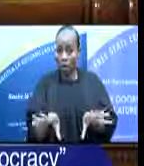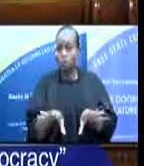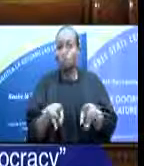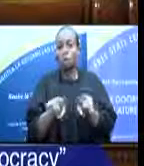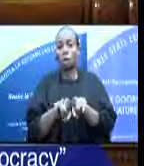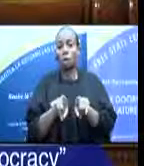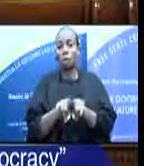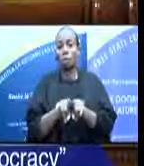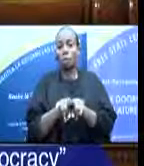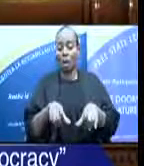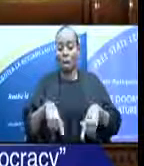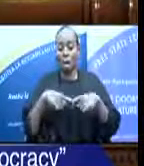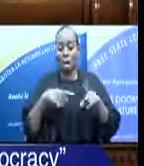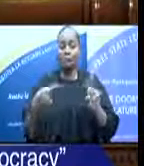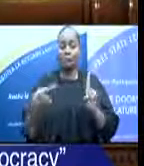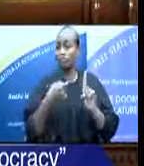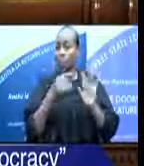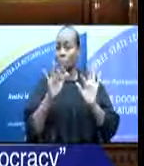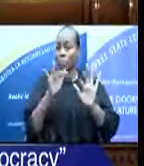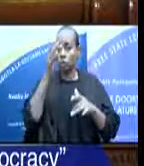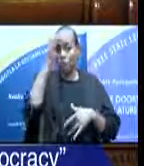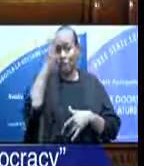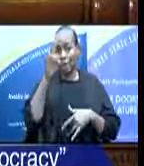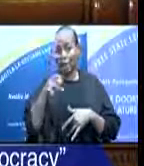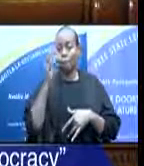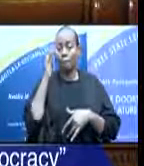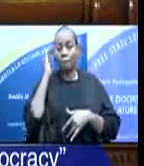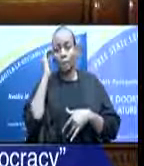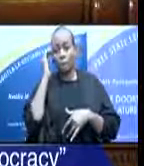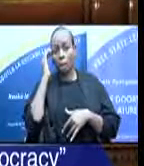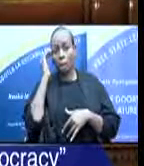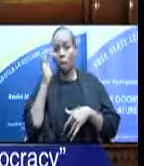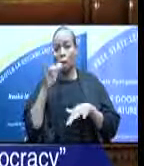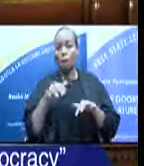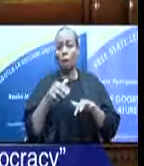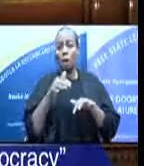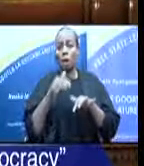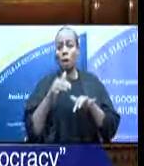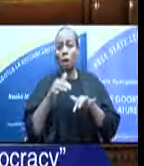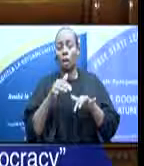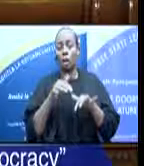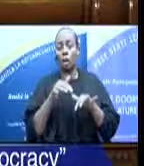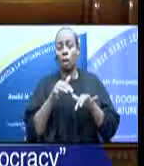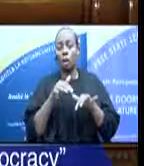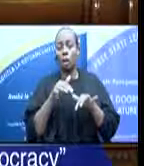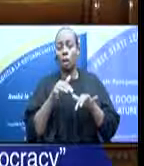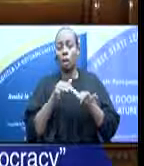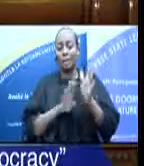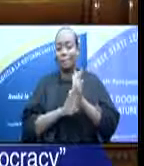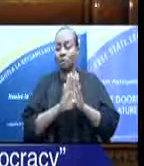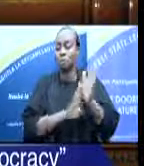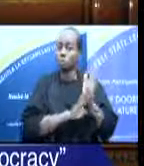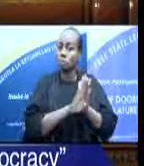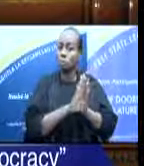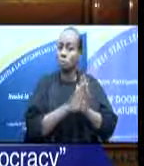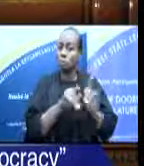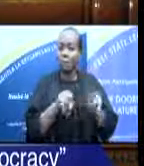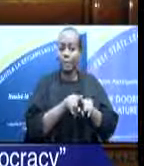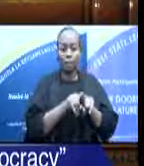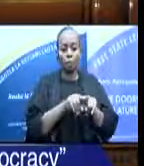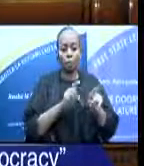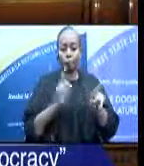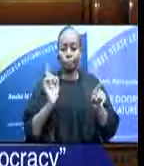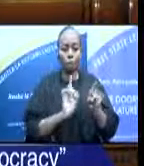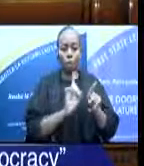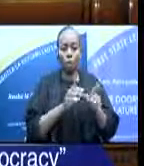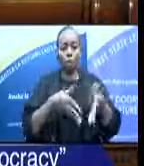and dignity of those mental health patients that we see wandering dangerously on the highways, streets, and in